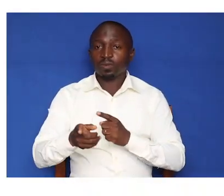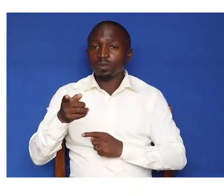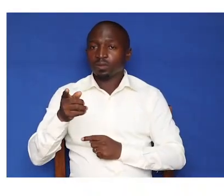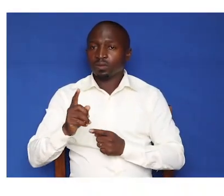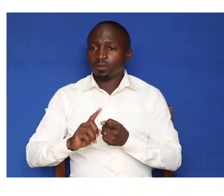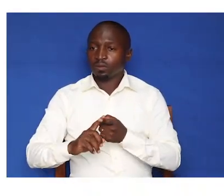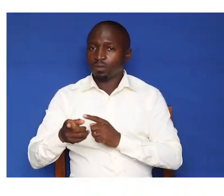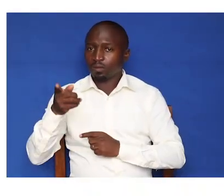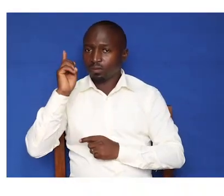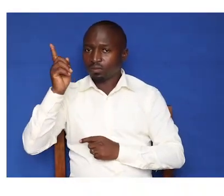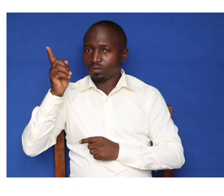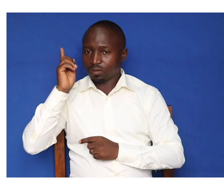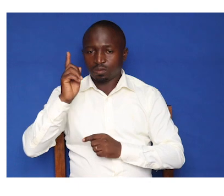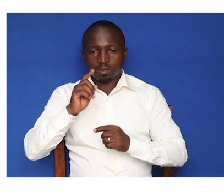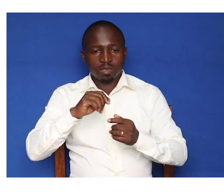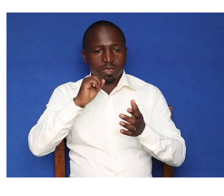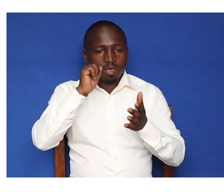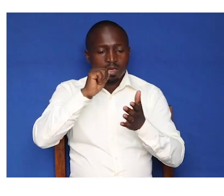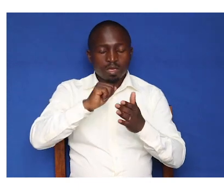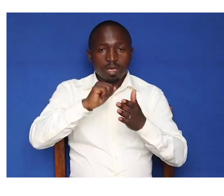of oceanic bed rocks.